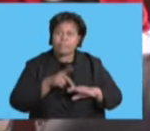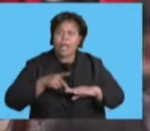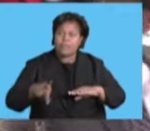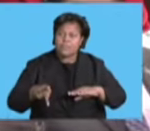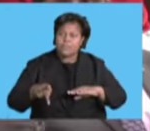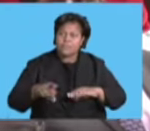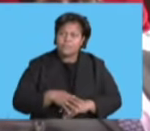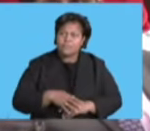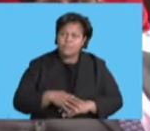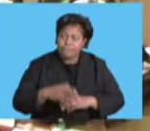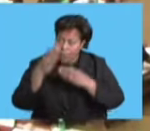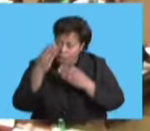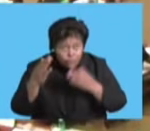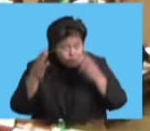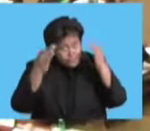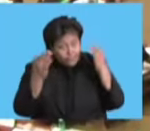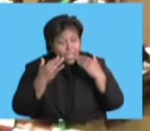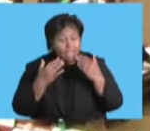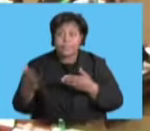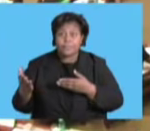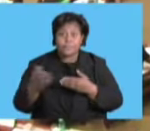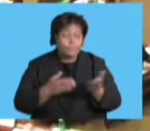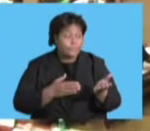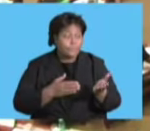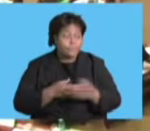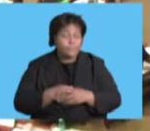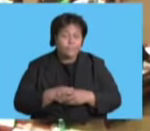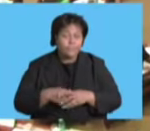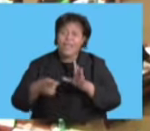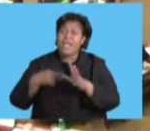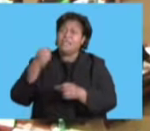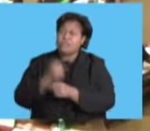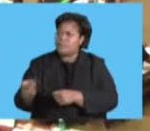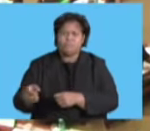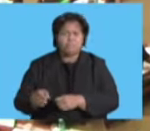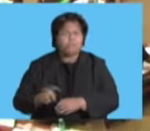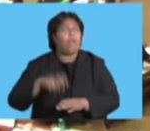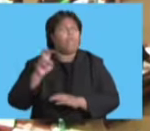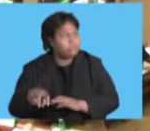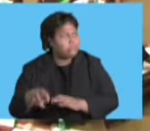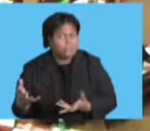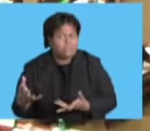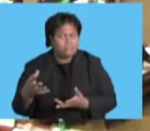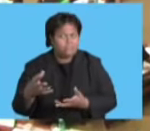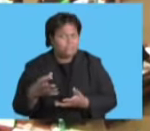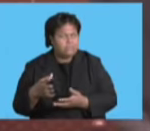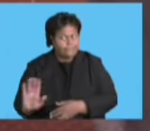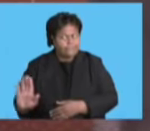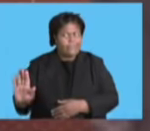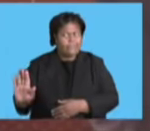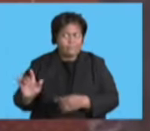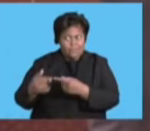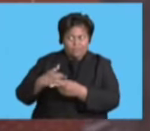Honourable Speaker, the Honourable Attorney General, the Honourable Attorney General jumped too quickly. I was actually going to say that it was